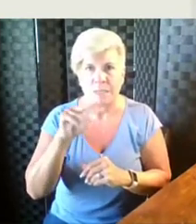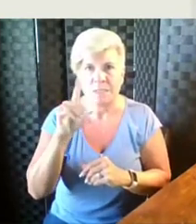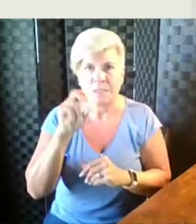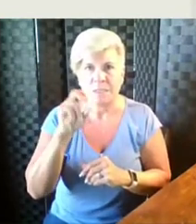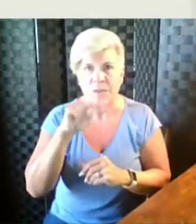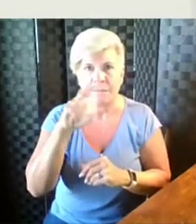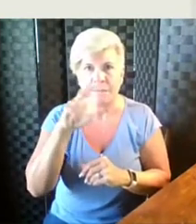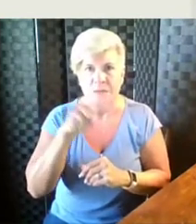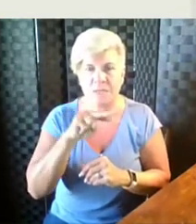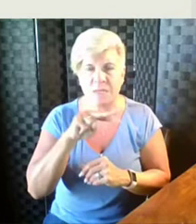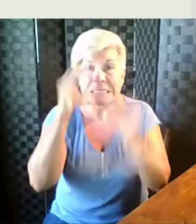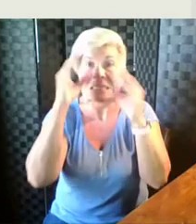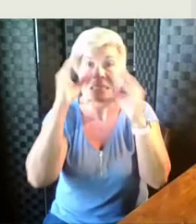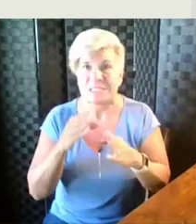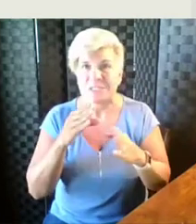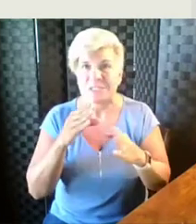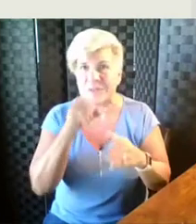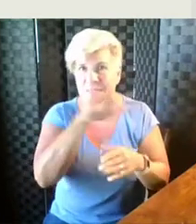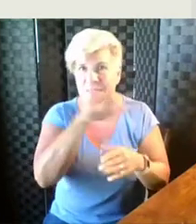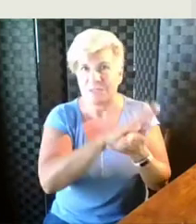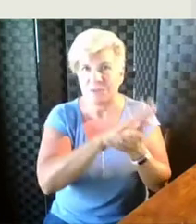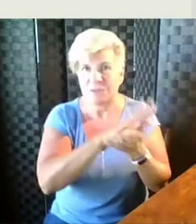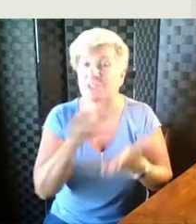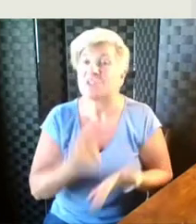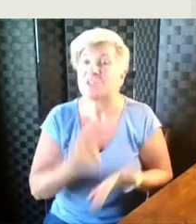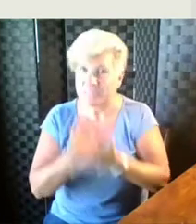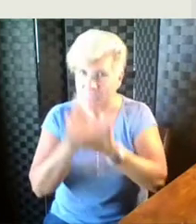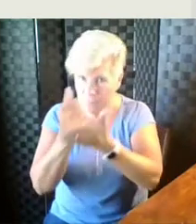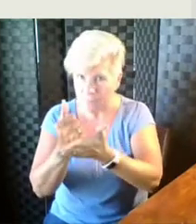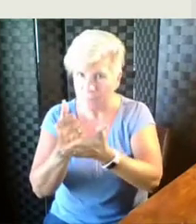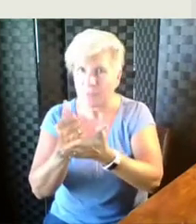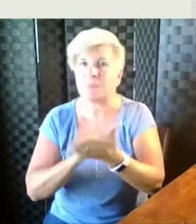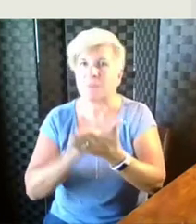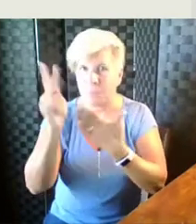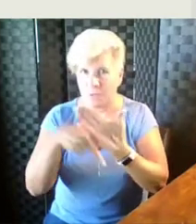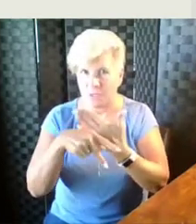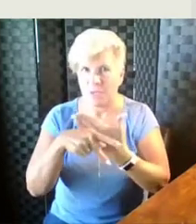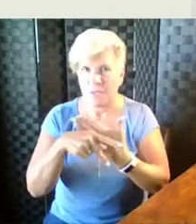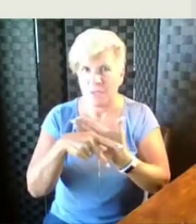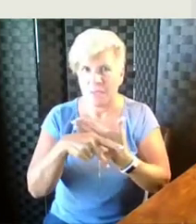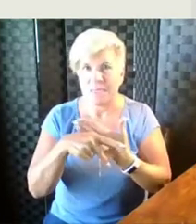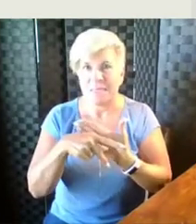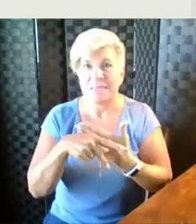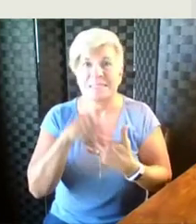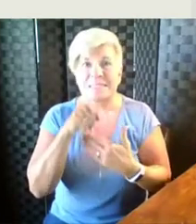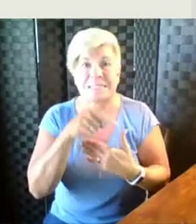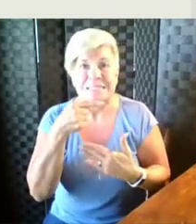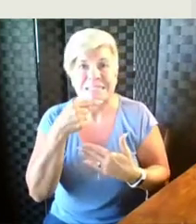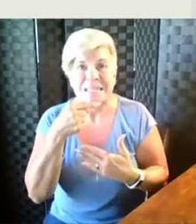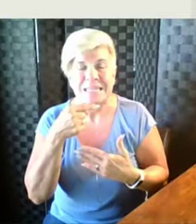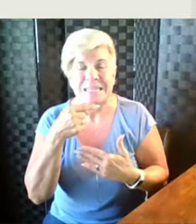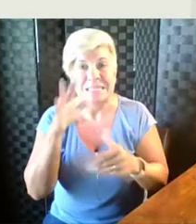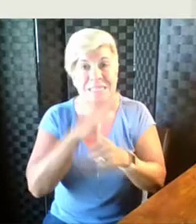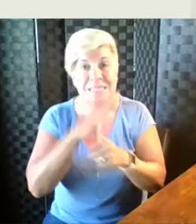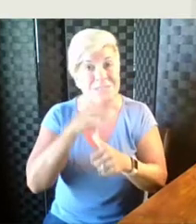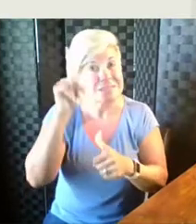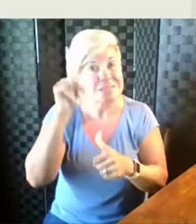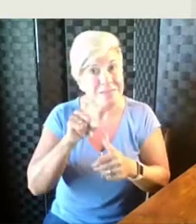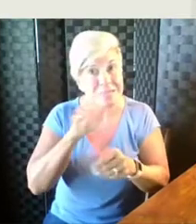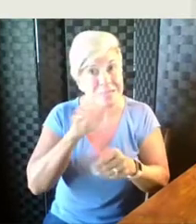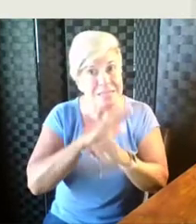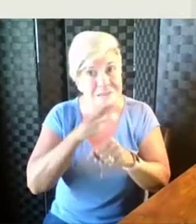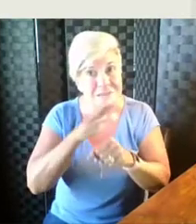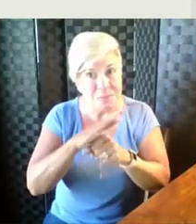at Shipley. She is helping with the Fortnite project. Donovan says Shipley seniors have to complete a